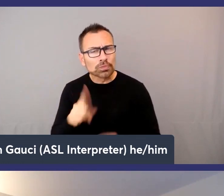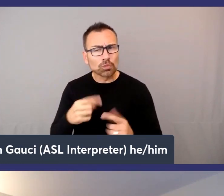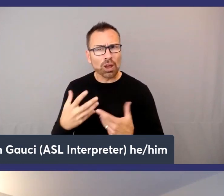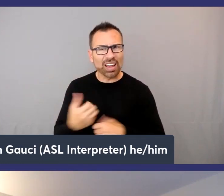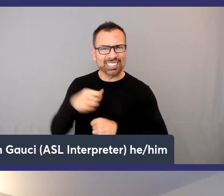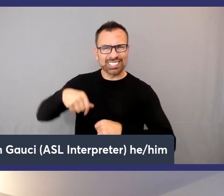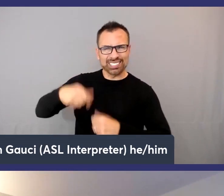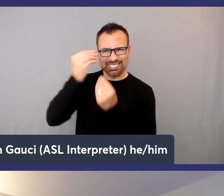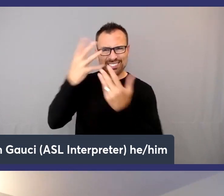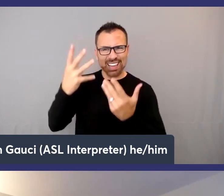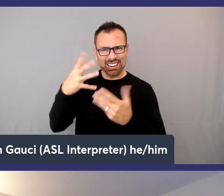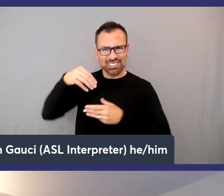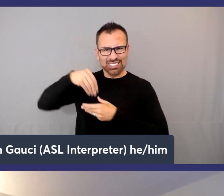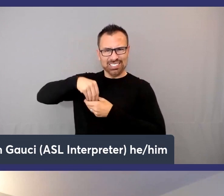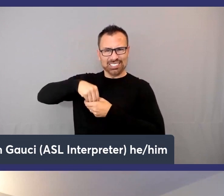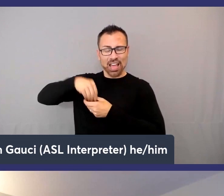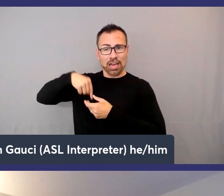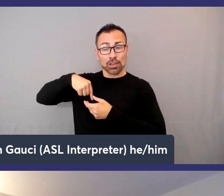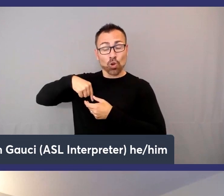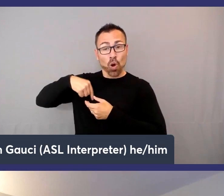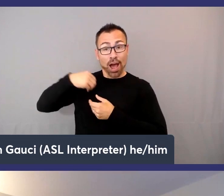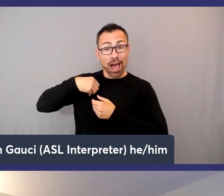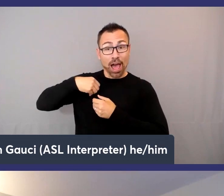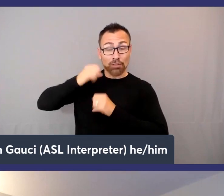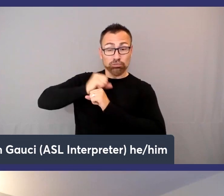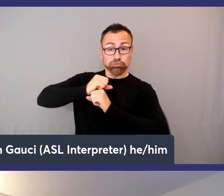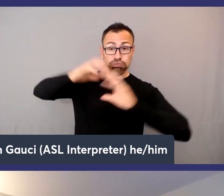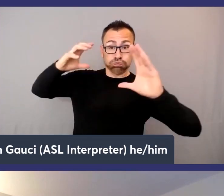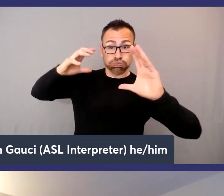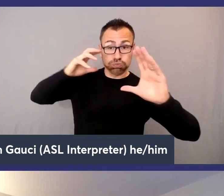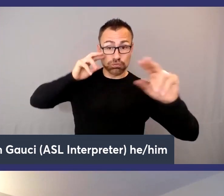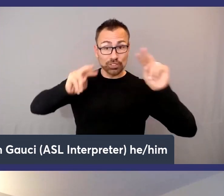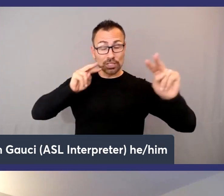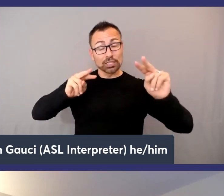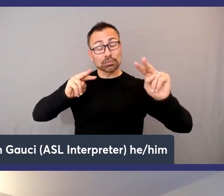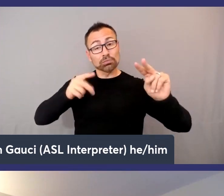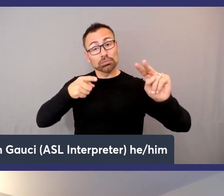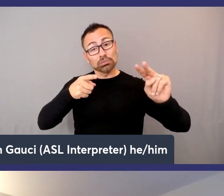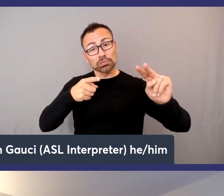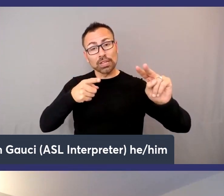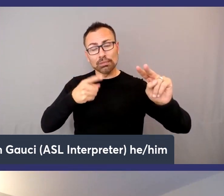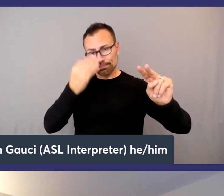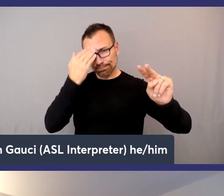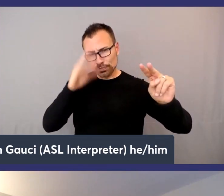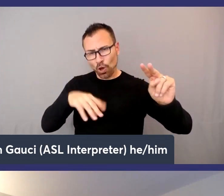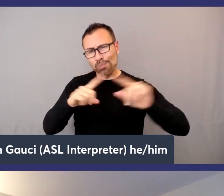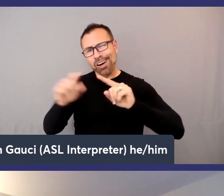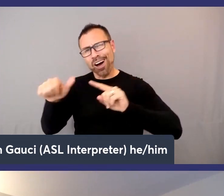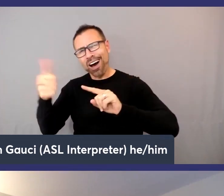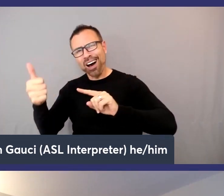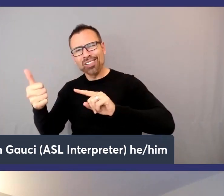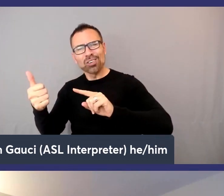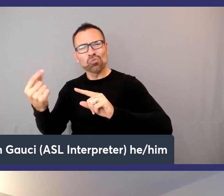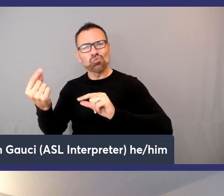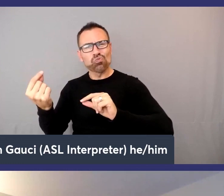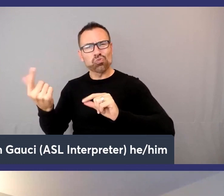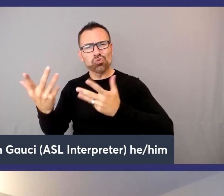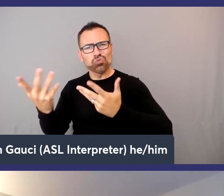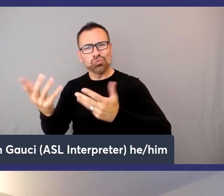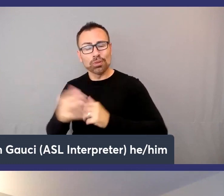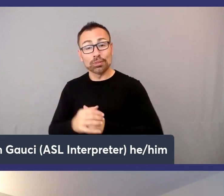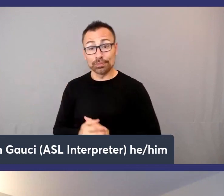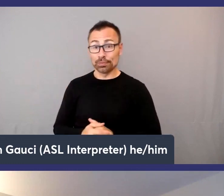from visualizations, like what can I actually do like with that data? So you say there's a bunch of like built-in operators. Yes, And there's a bunch of